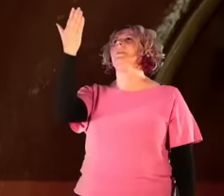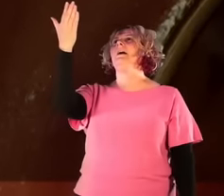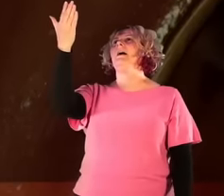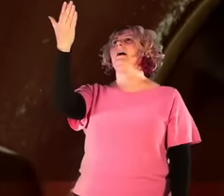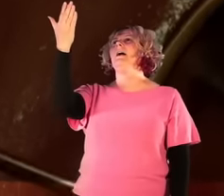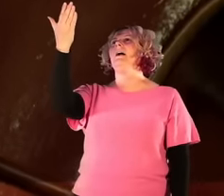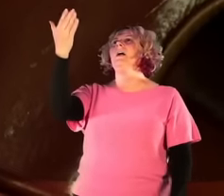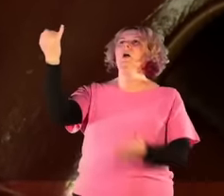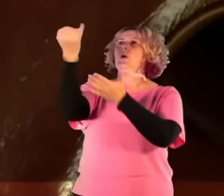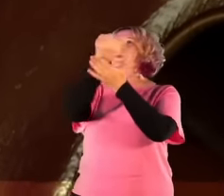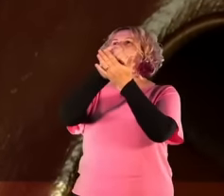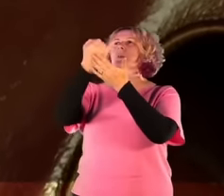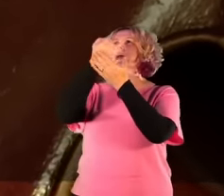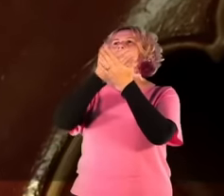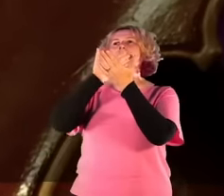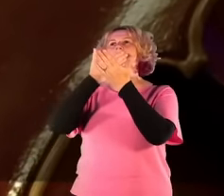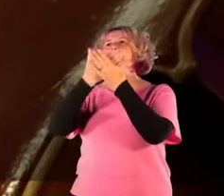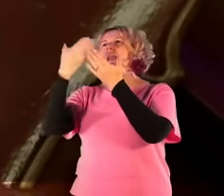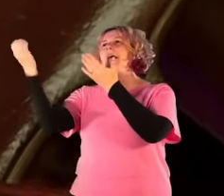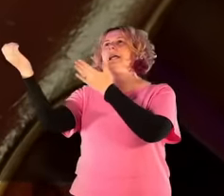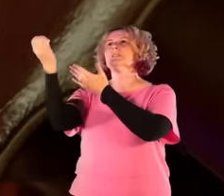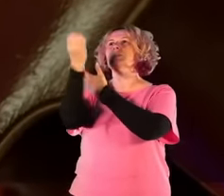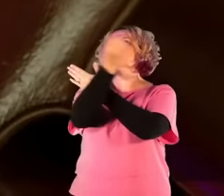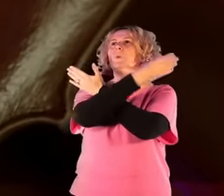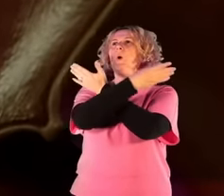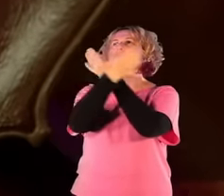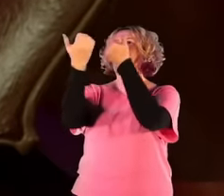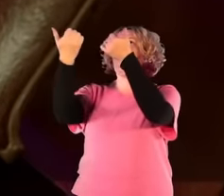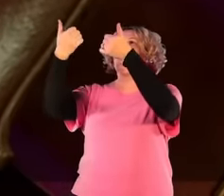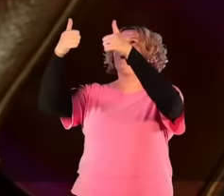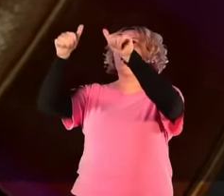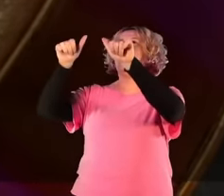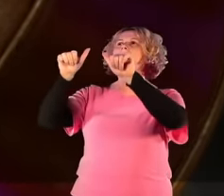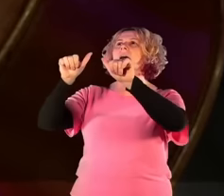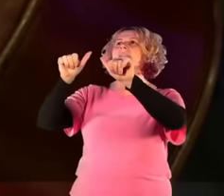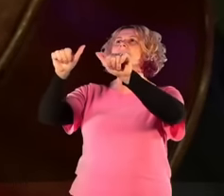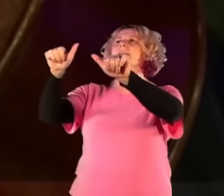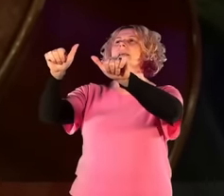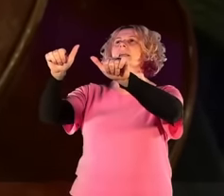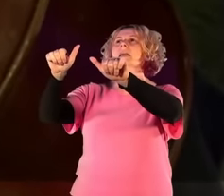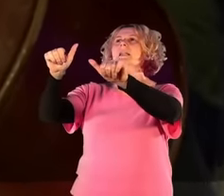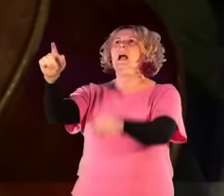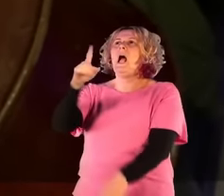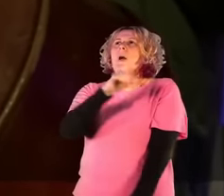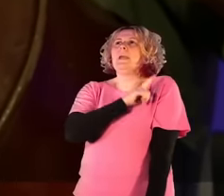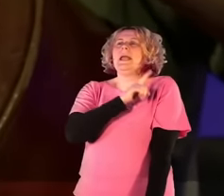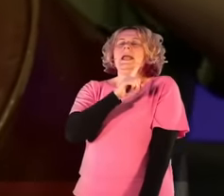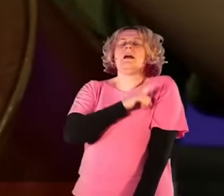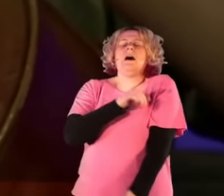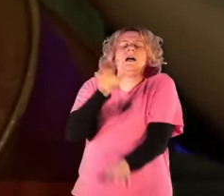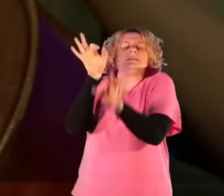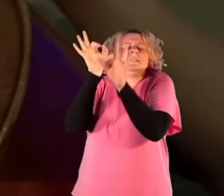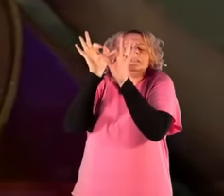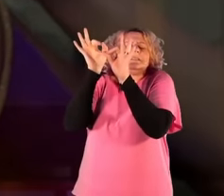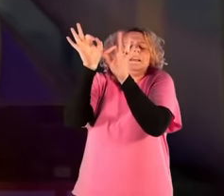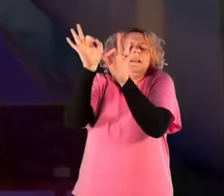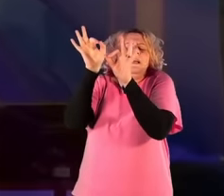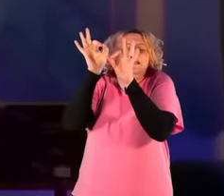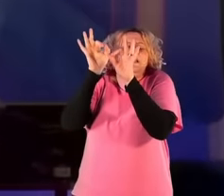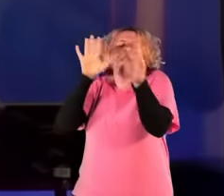him there, who made an end to all my sin. Because